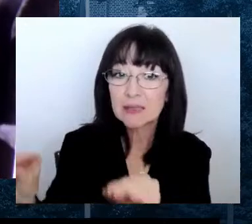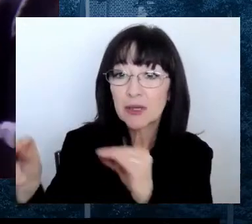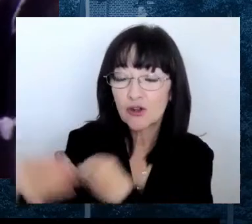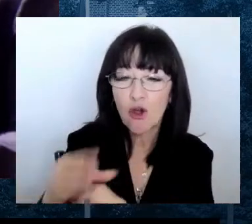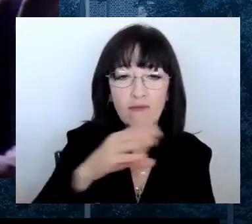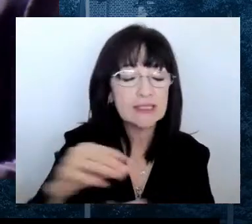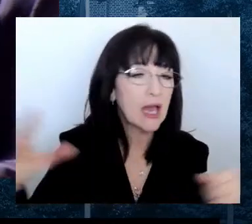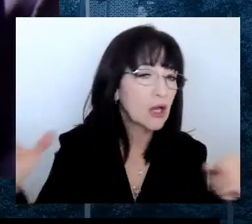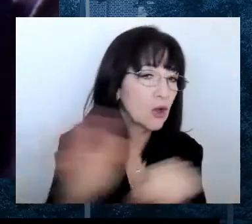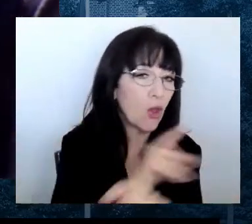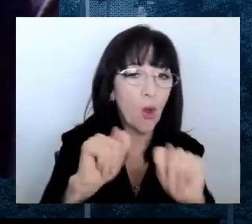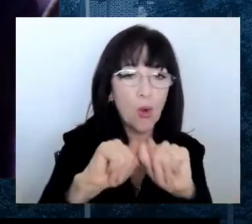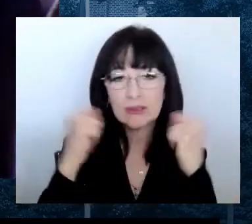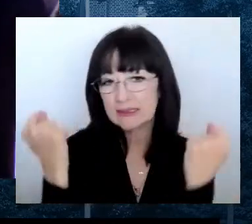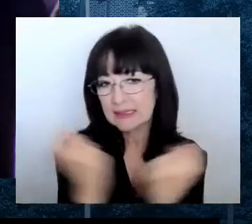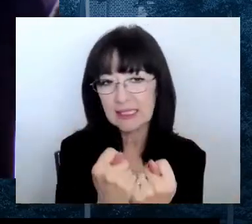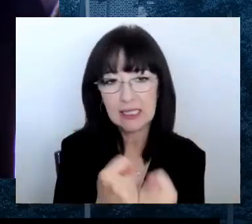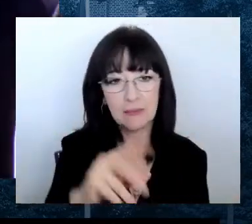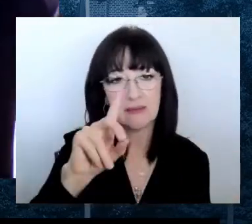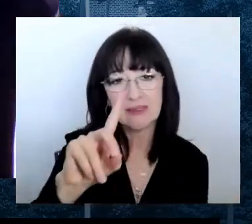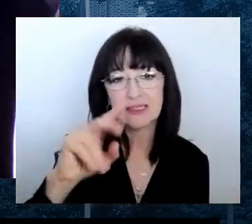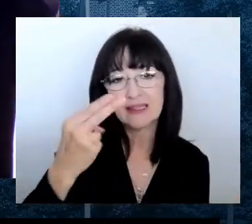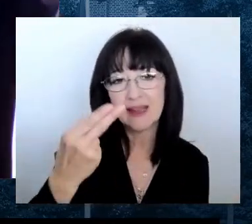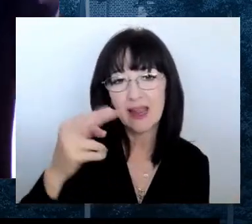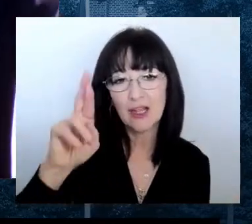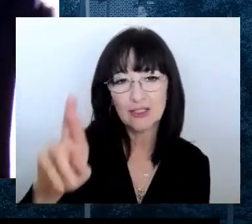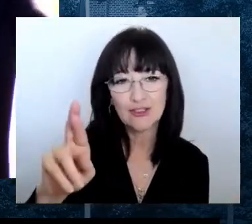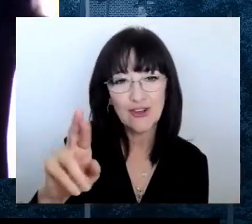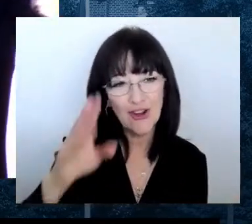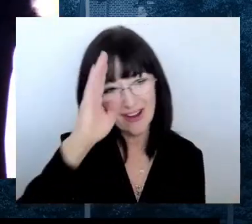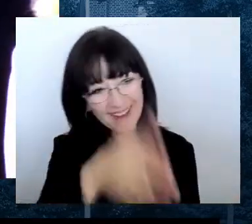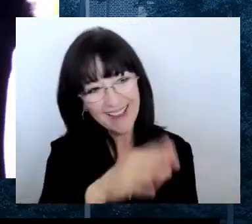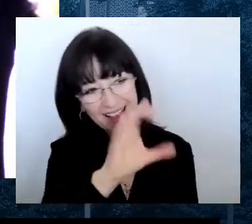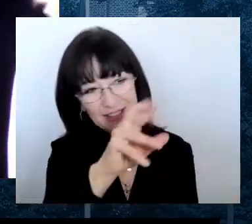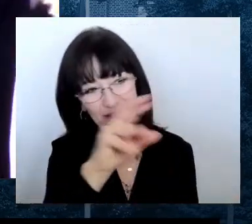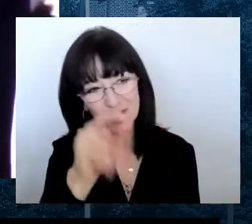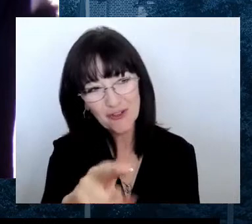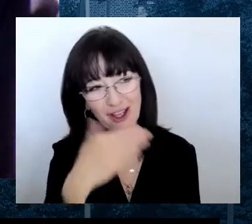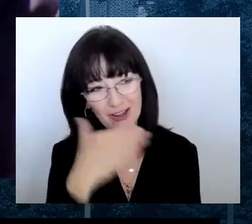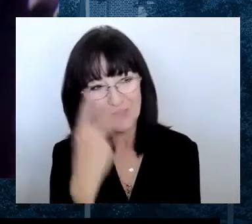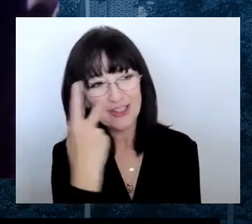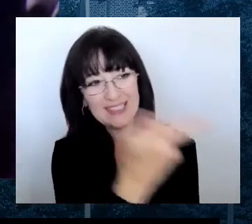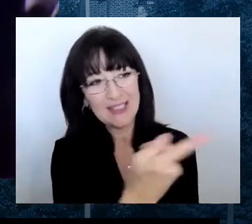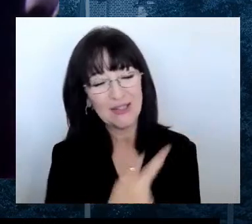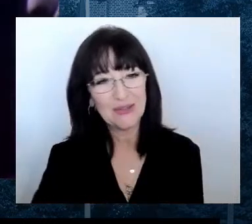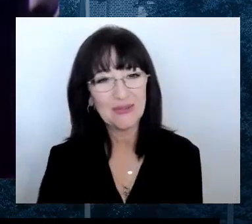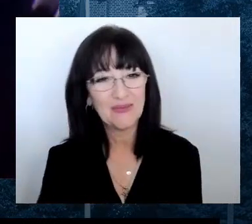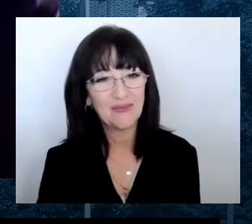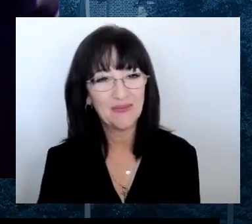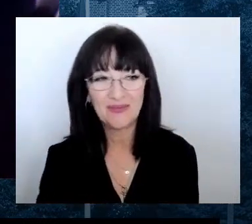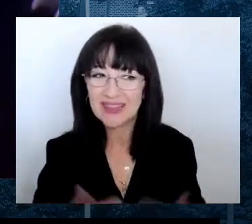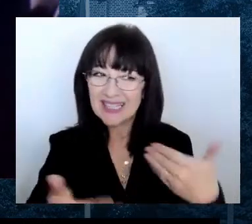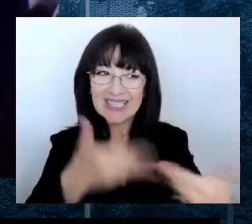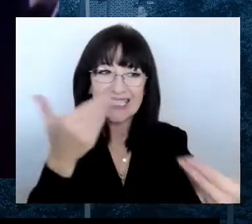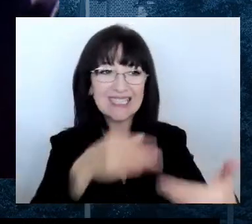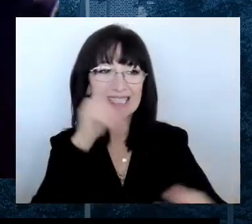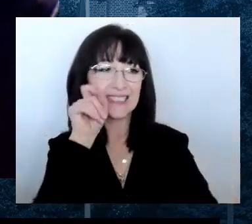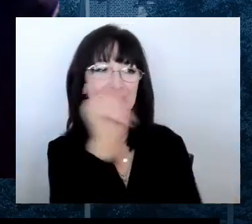I am in awe of these public, hey Saran, good to see you. I was going to say, easy to spot